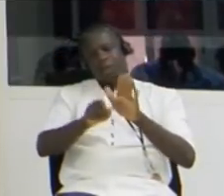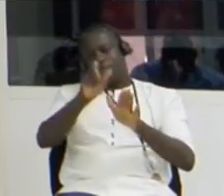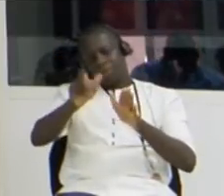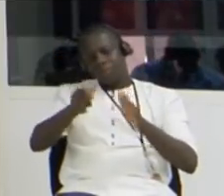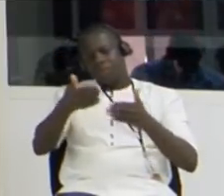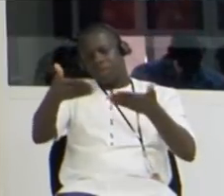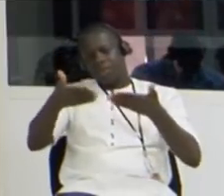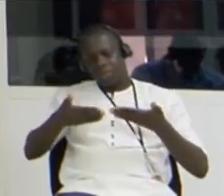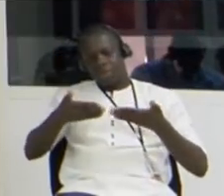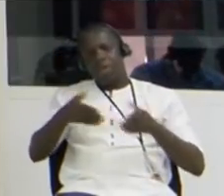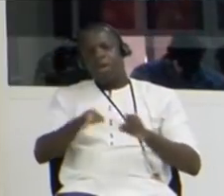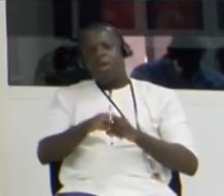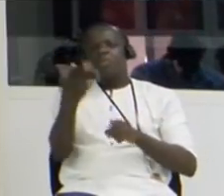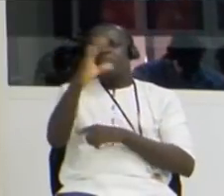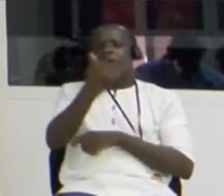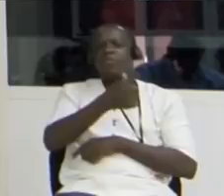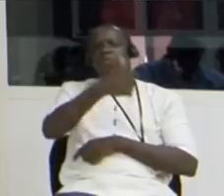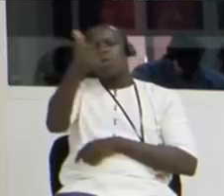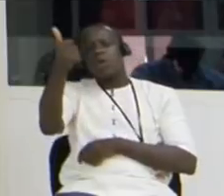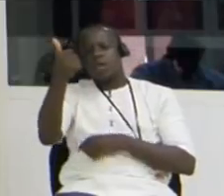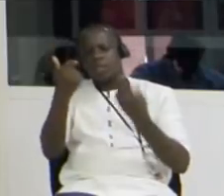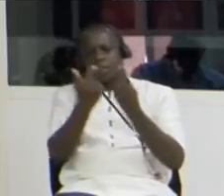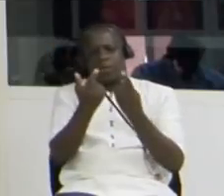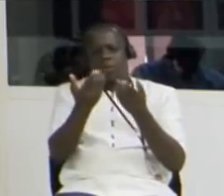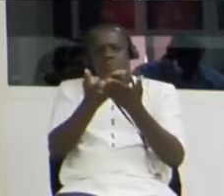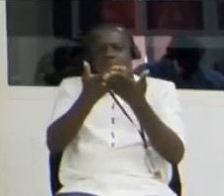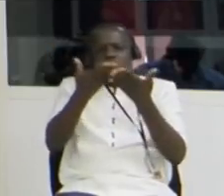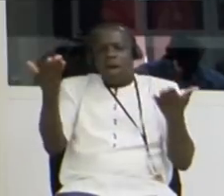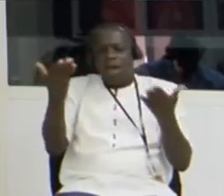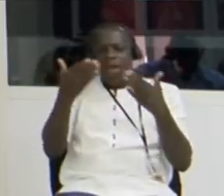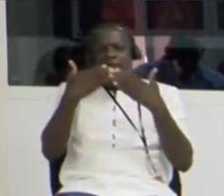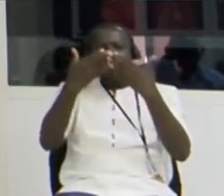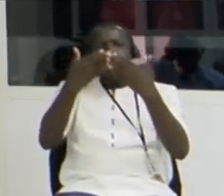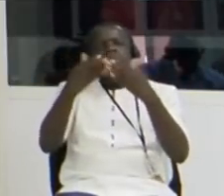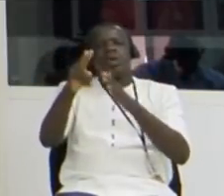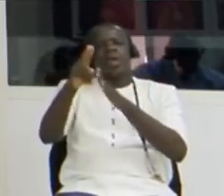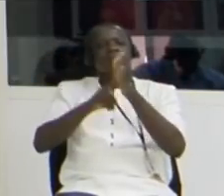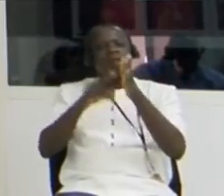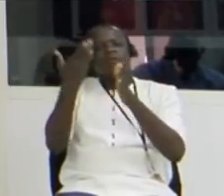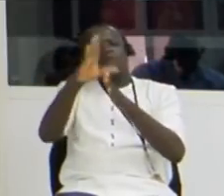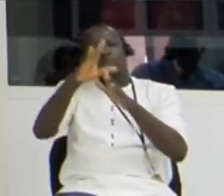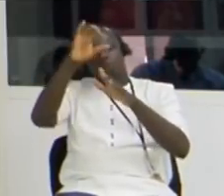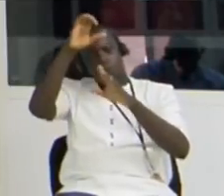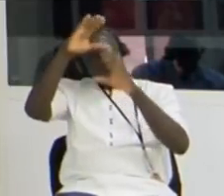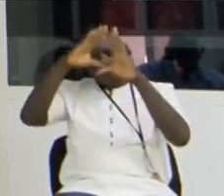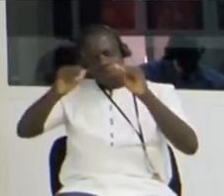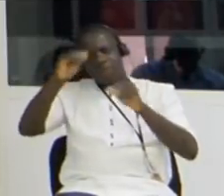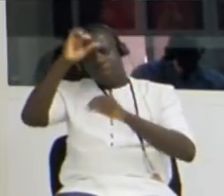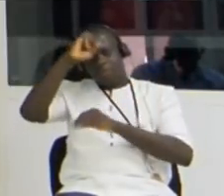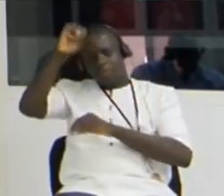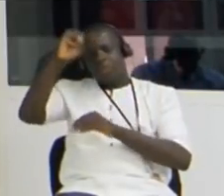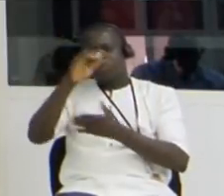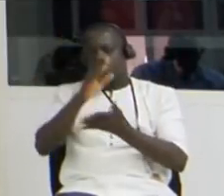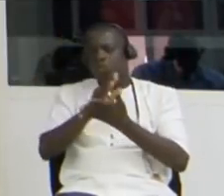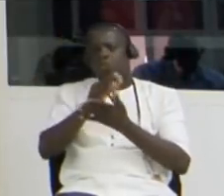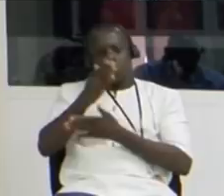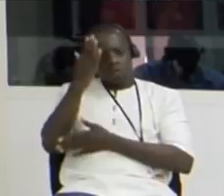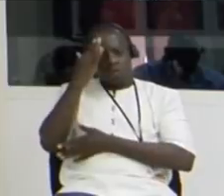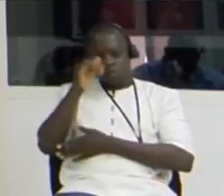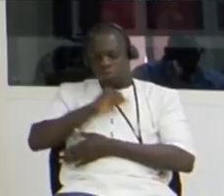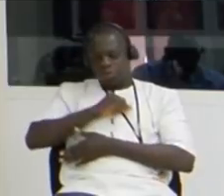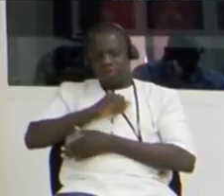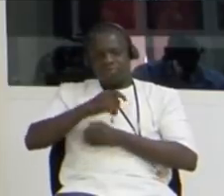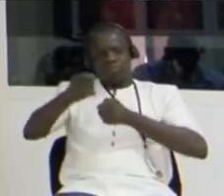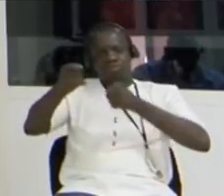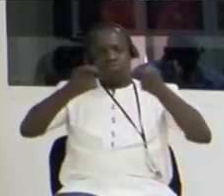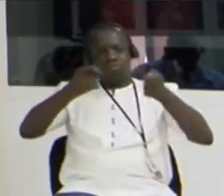other reason why that information would be requested from the office of the president, considering the fact that they were not the ones managing the scholarship?